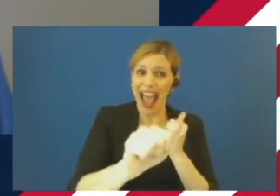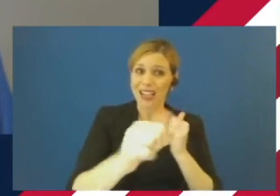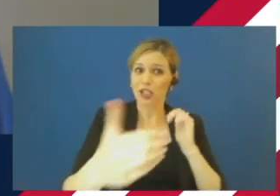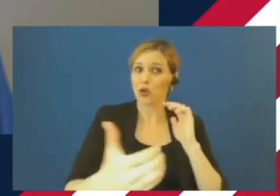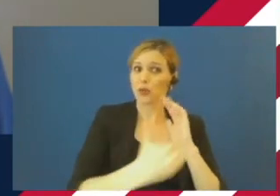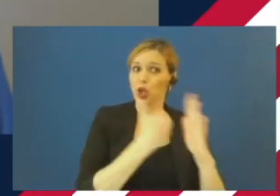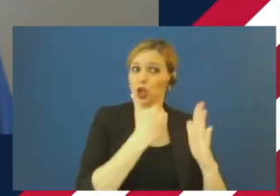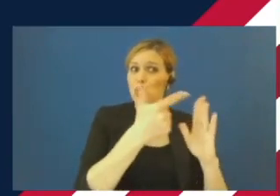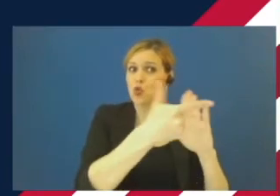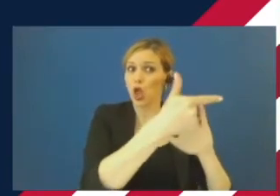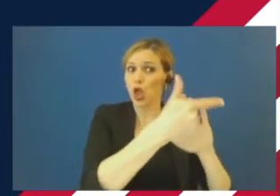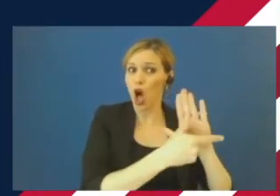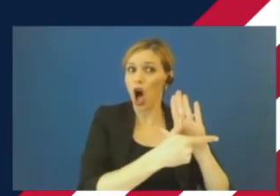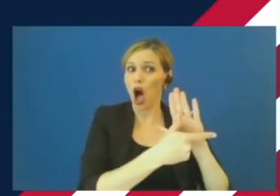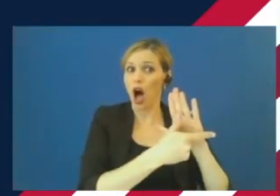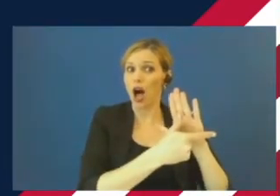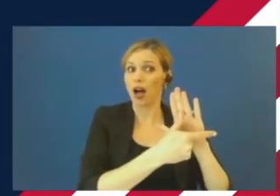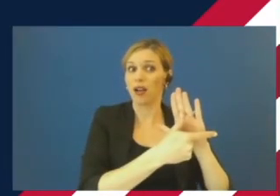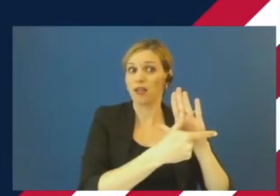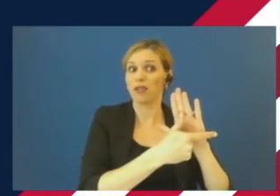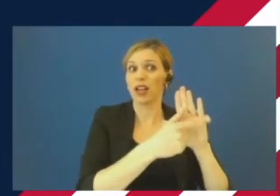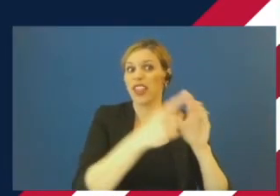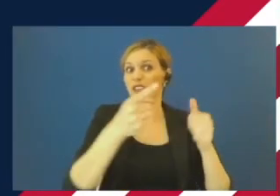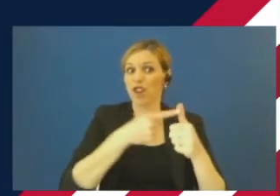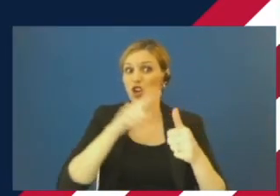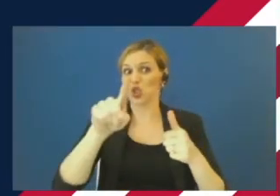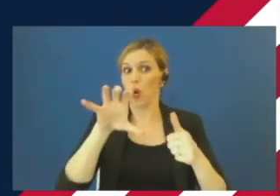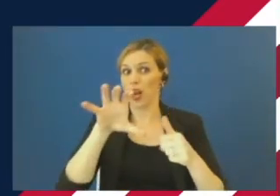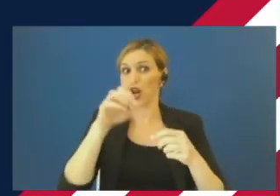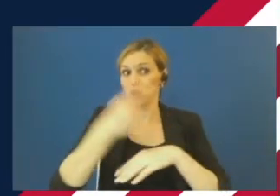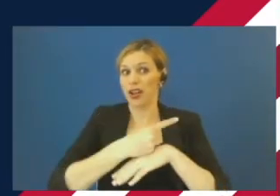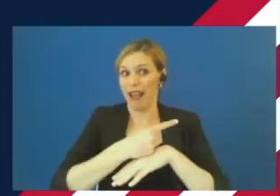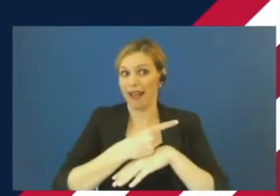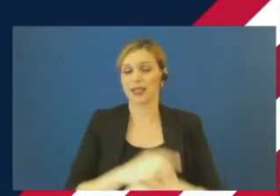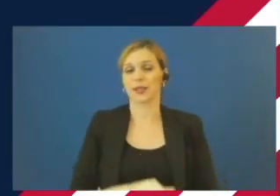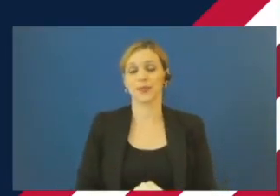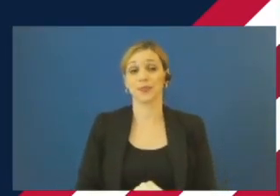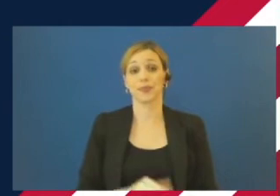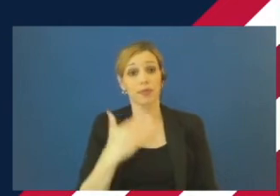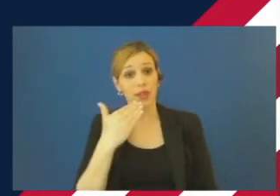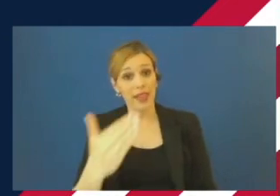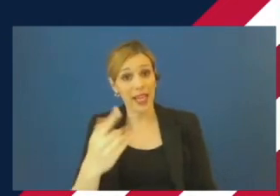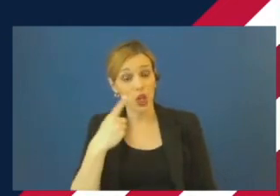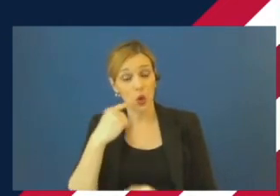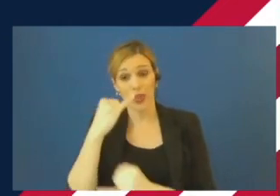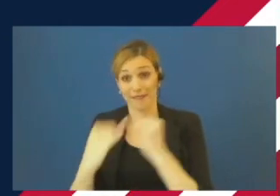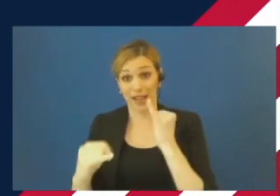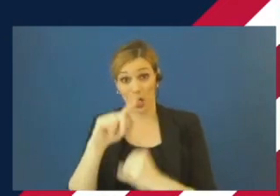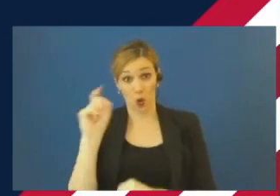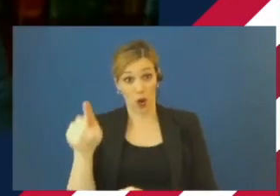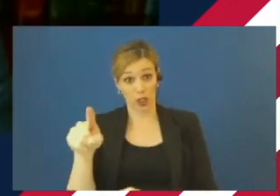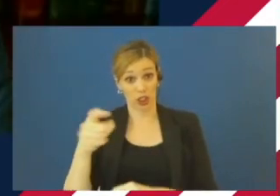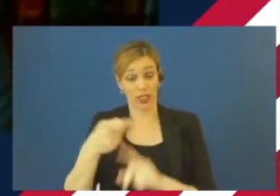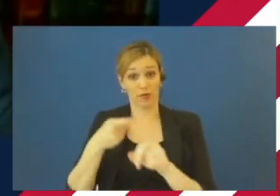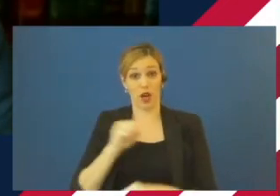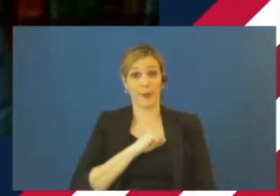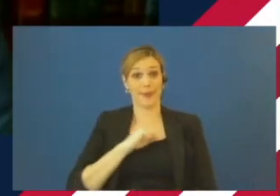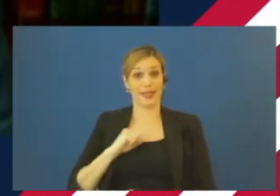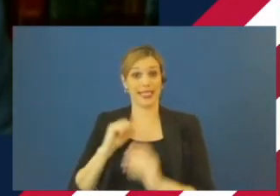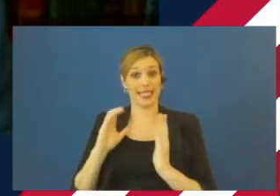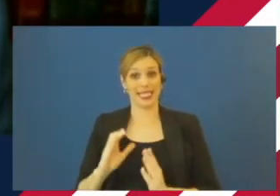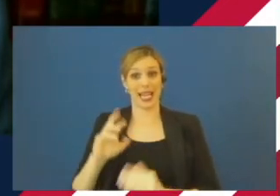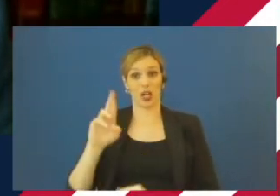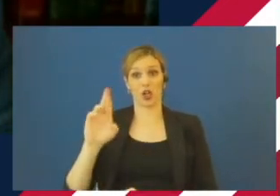Vilsack. Thank you, Mark. Thank you. And our final question is from Senator Rodriguez.